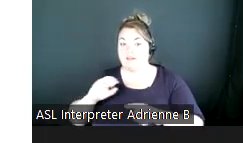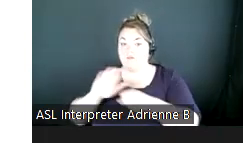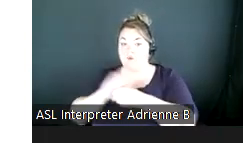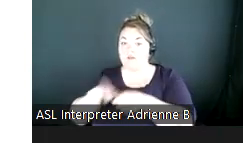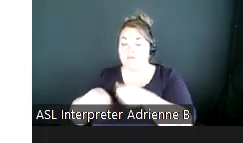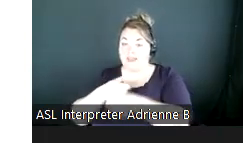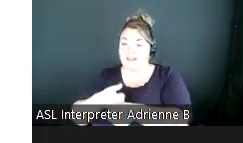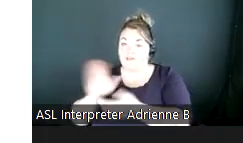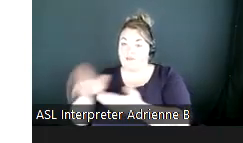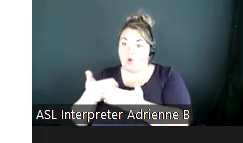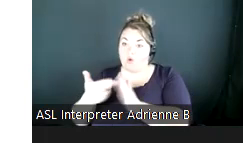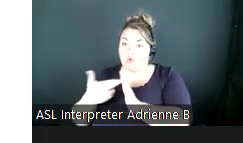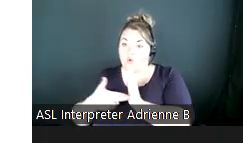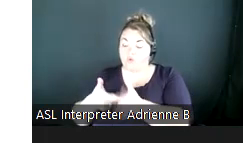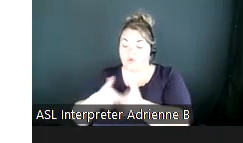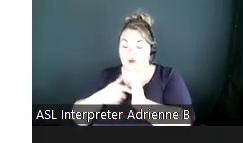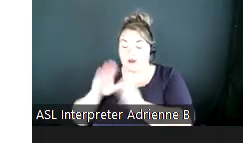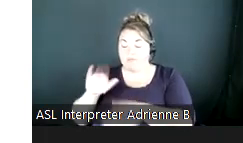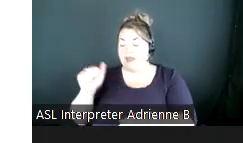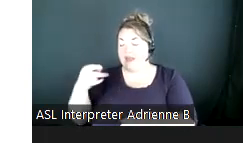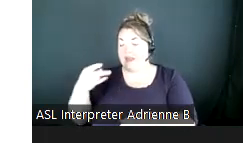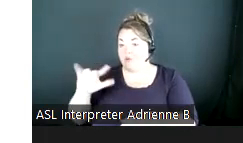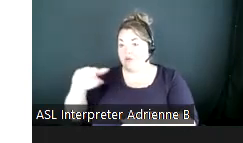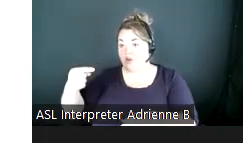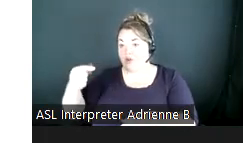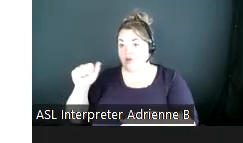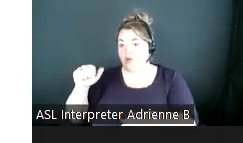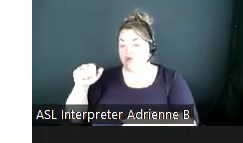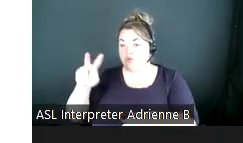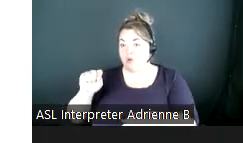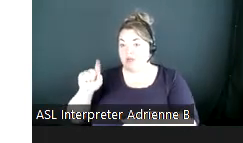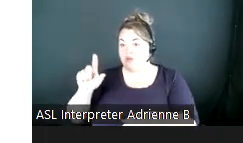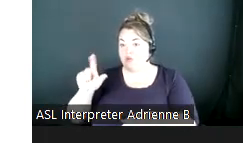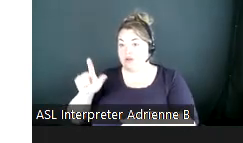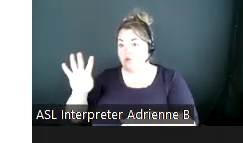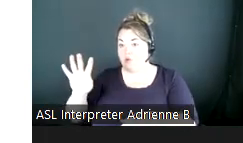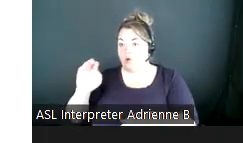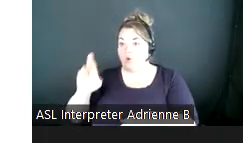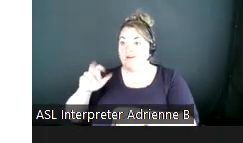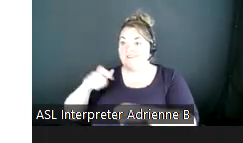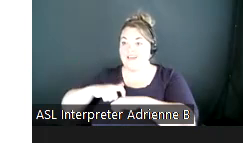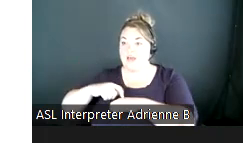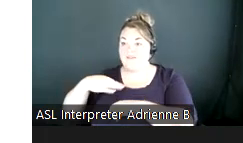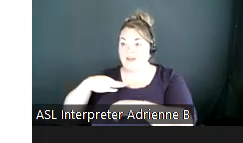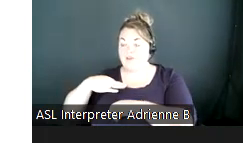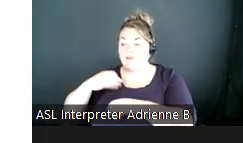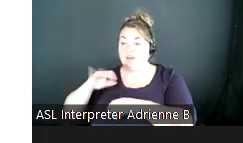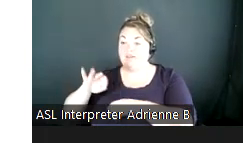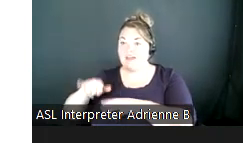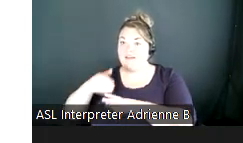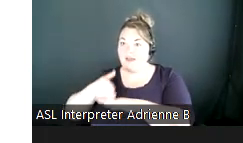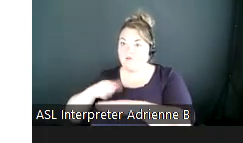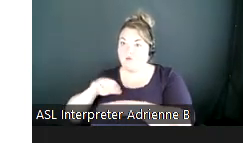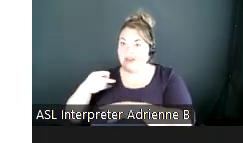required by April 1st of 2024, or the time of application if the application date is after April 1st. So just